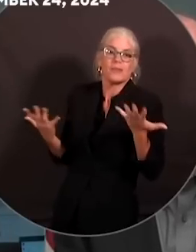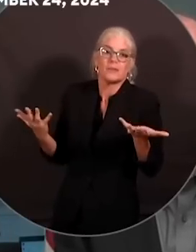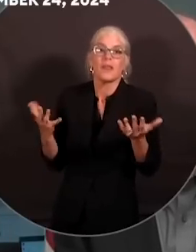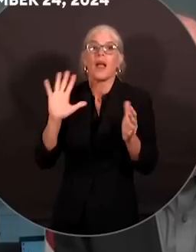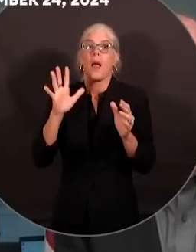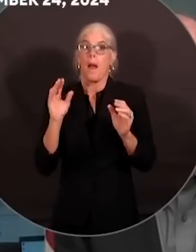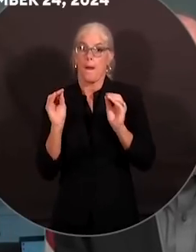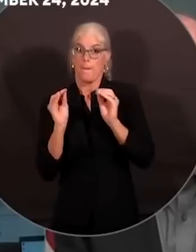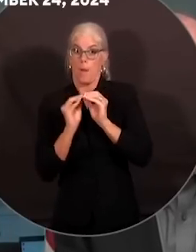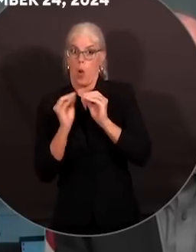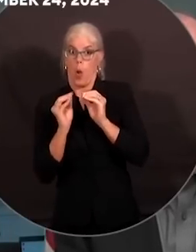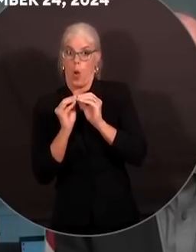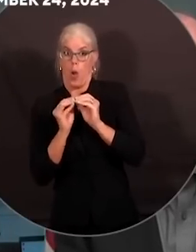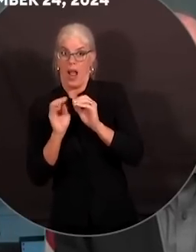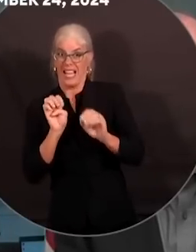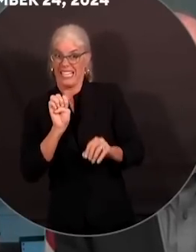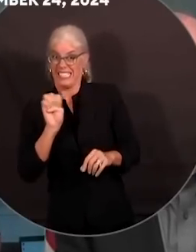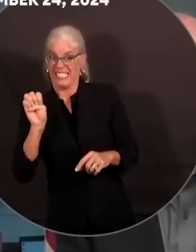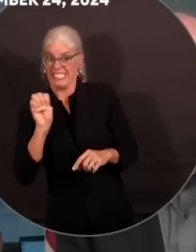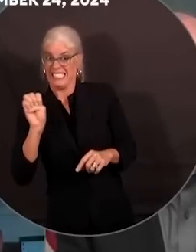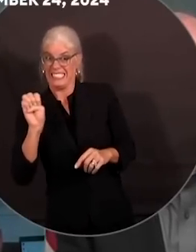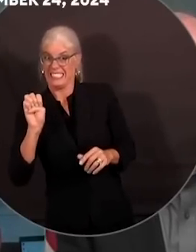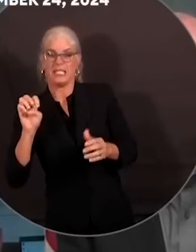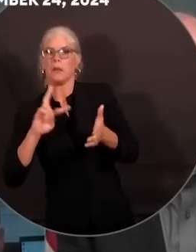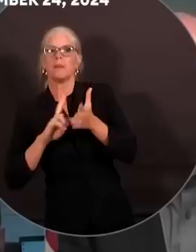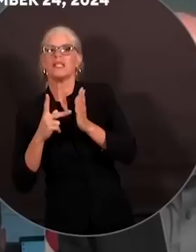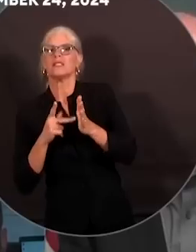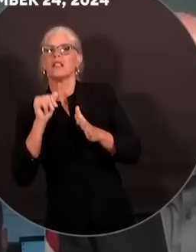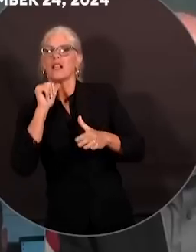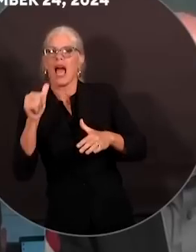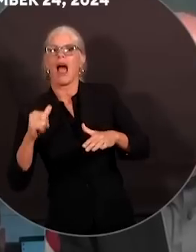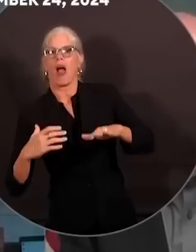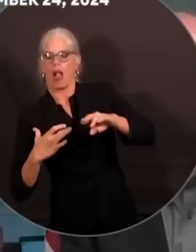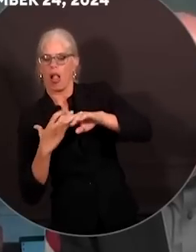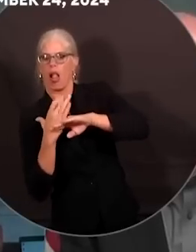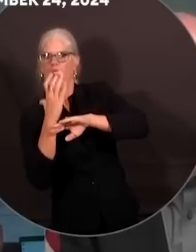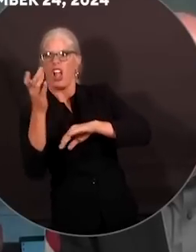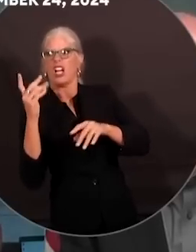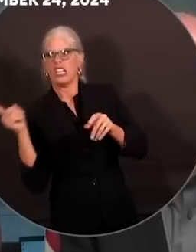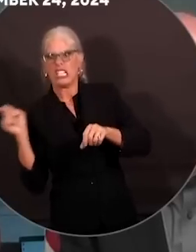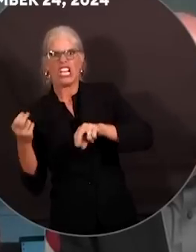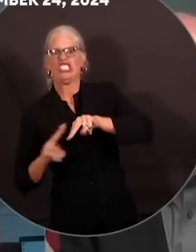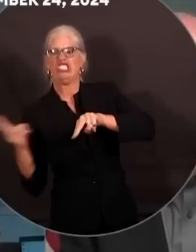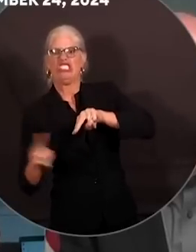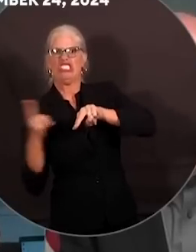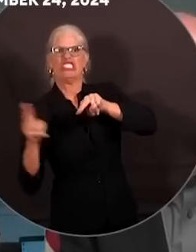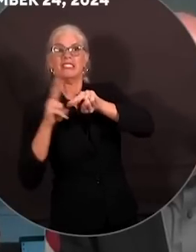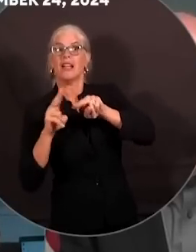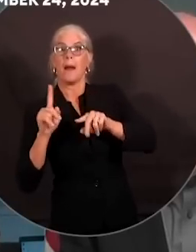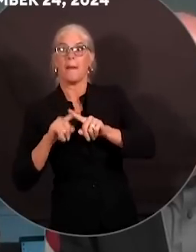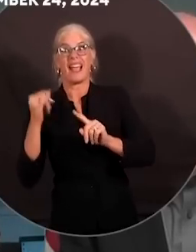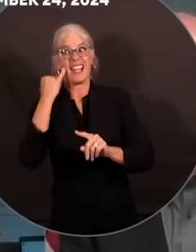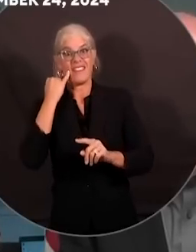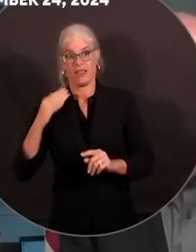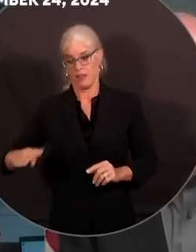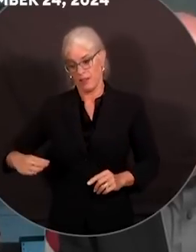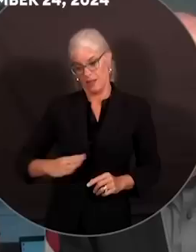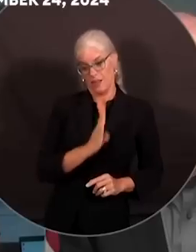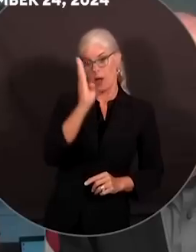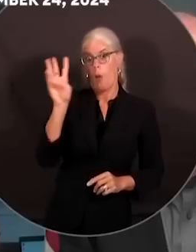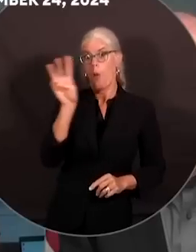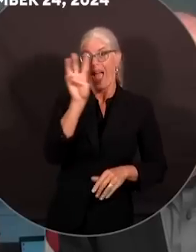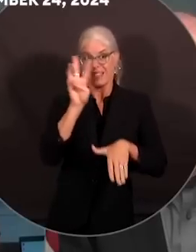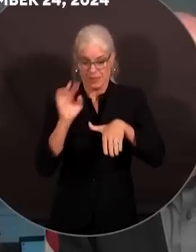tracks, it's not going to have as much runway to get the maximum intensity. The further west it tracks, it's got that